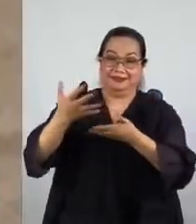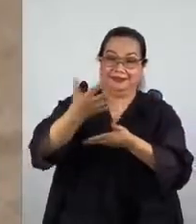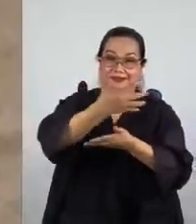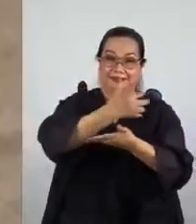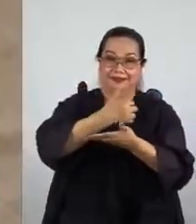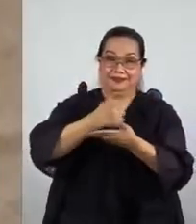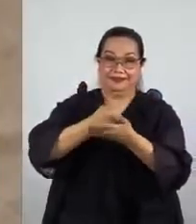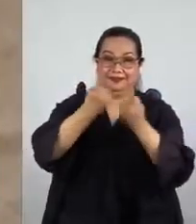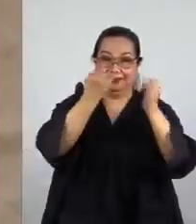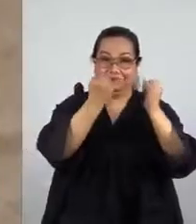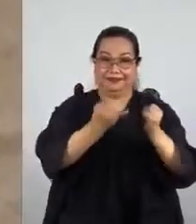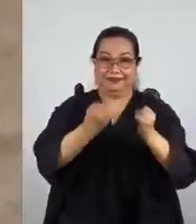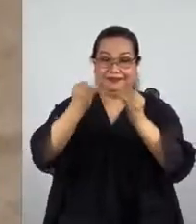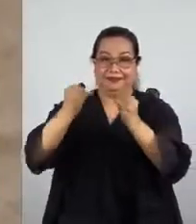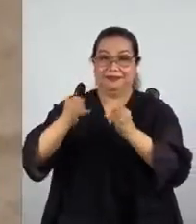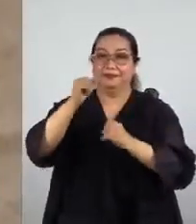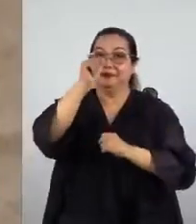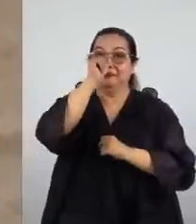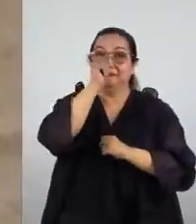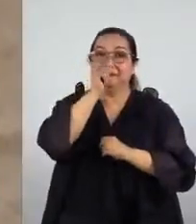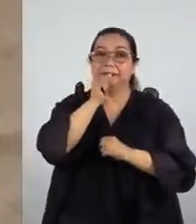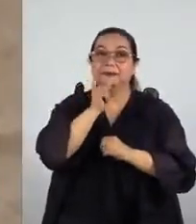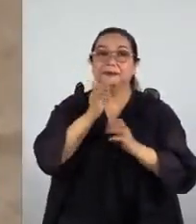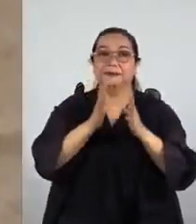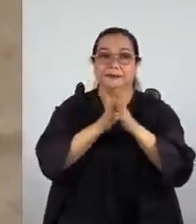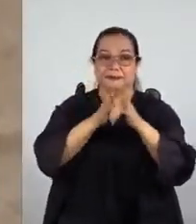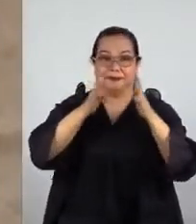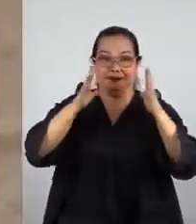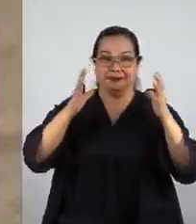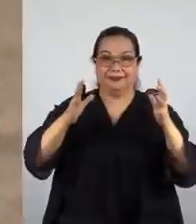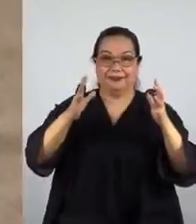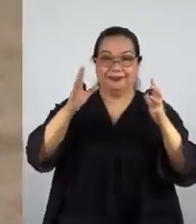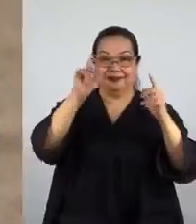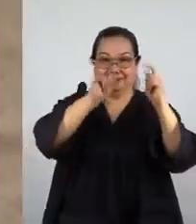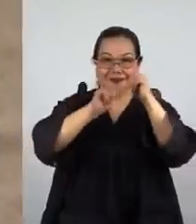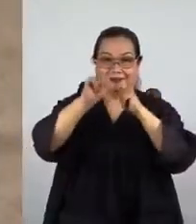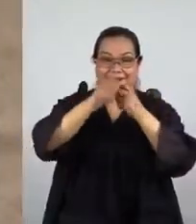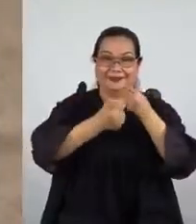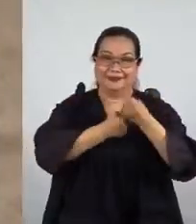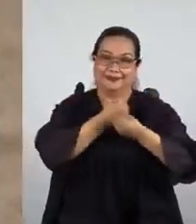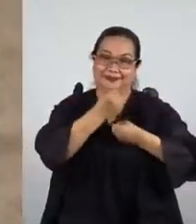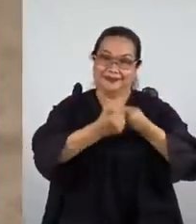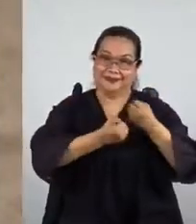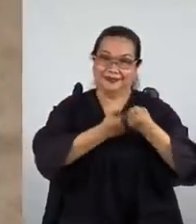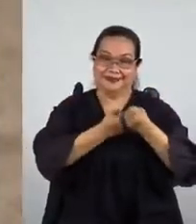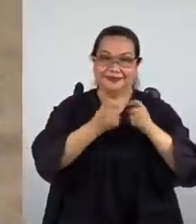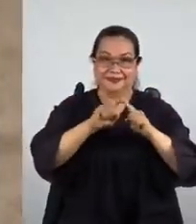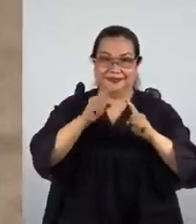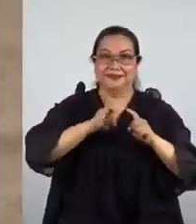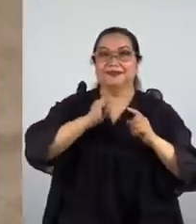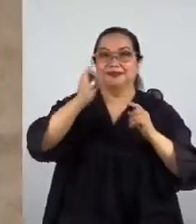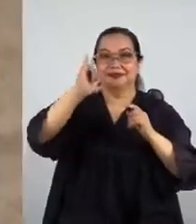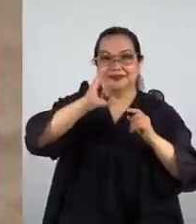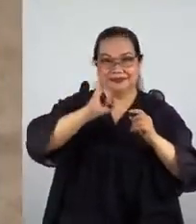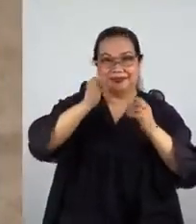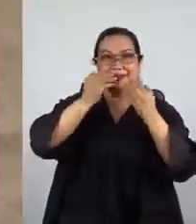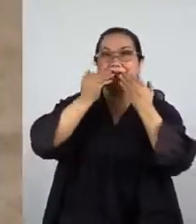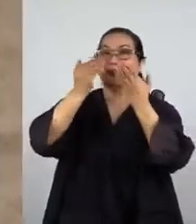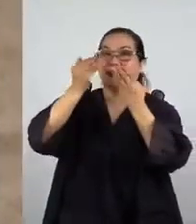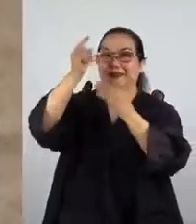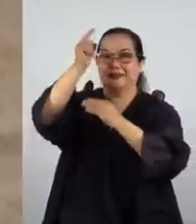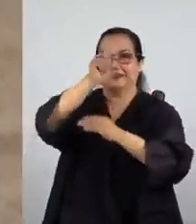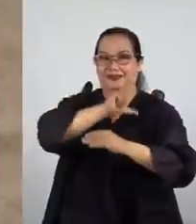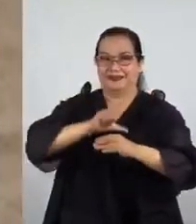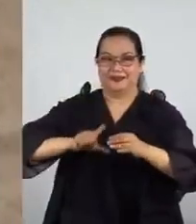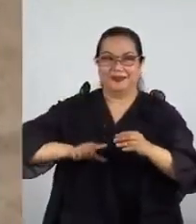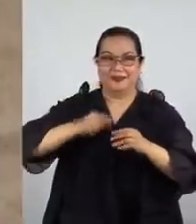and individually endured much trial and suffering. But I thank the Lord that